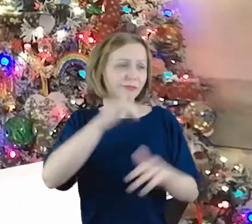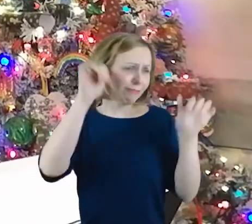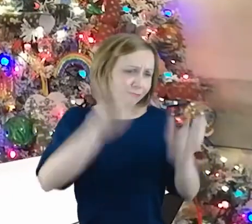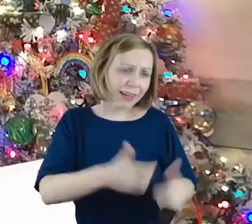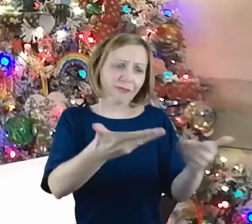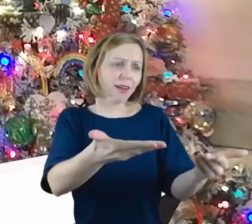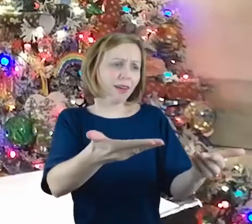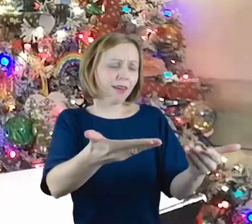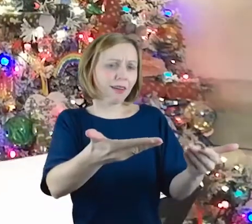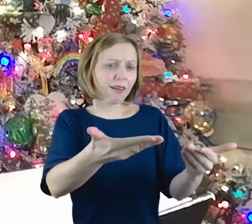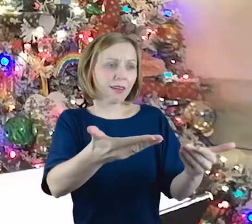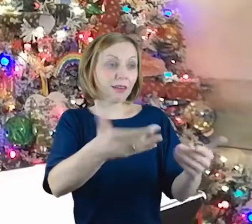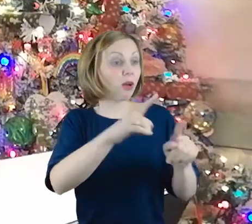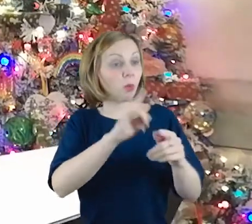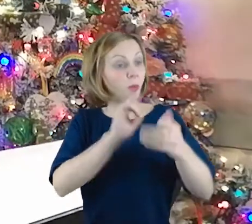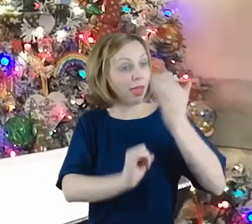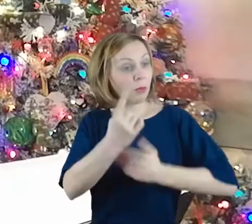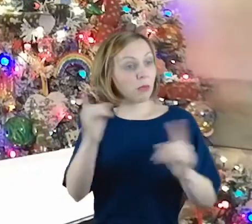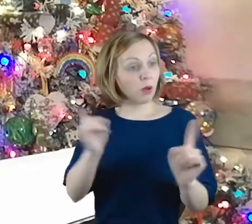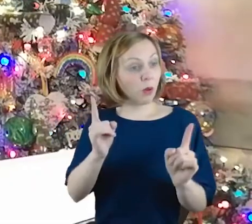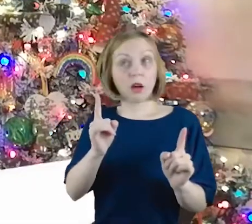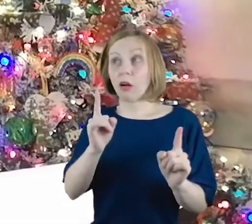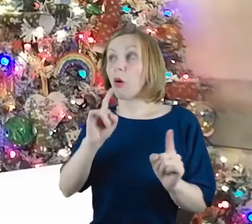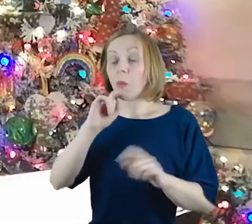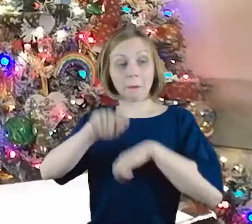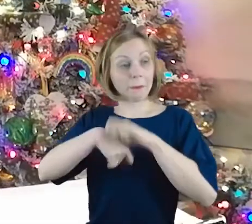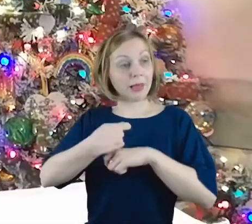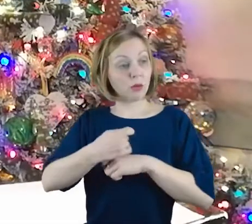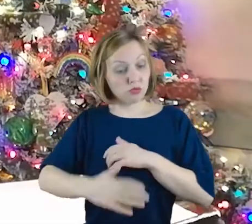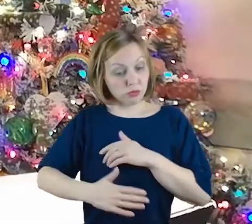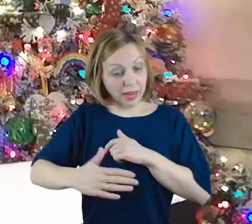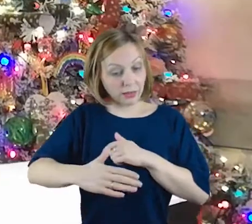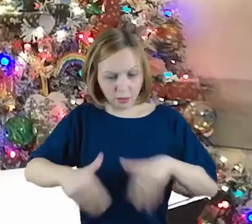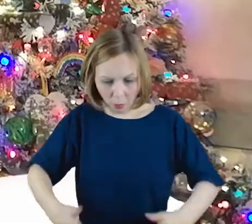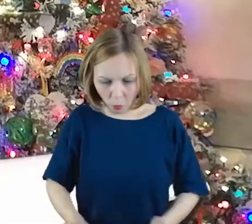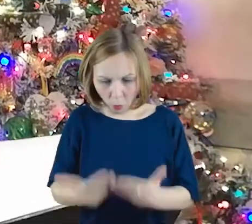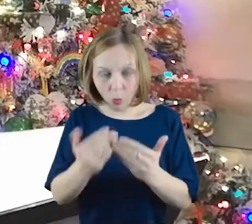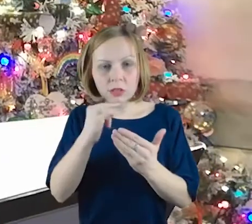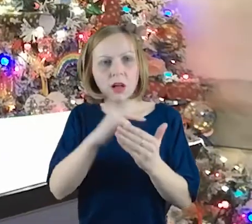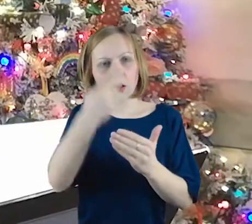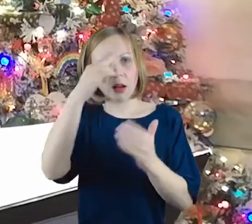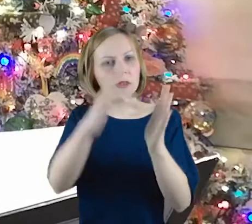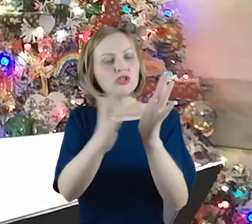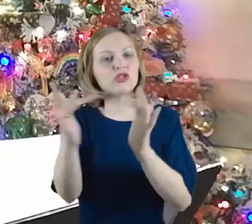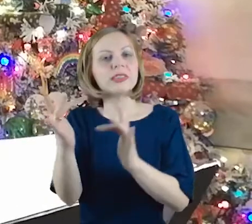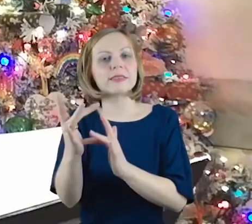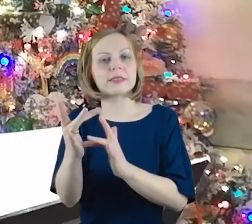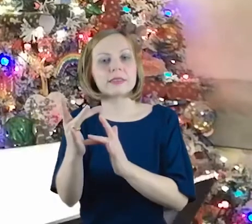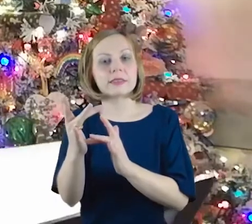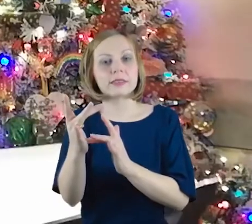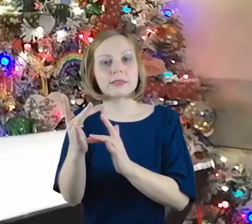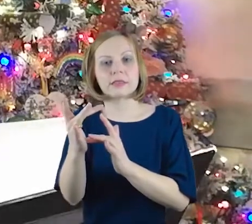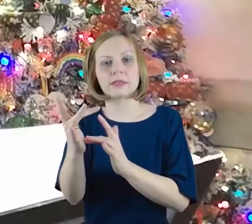God. And behold, you will conceive in your womb and bear a son, and you shall call him Jesus.